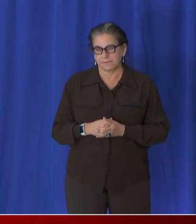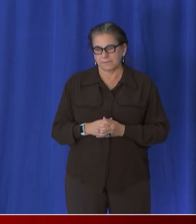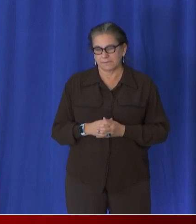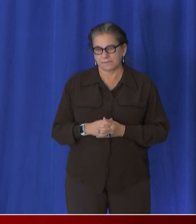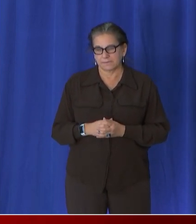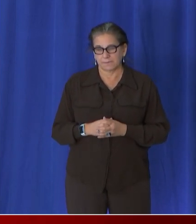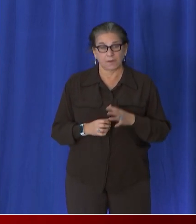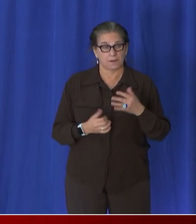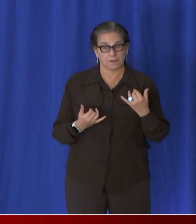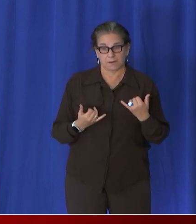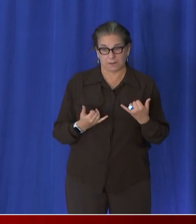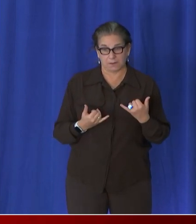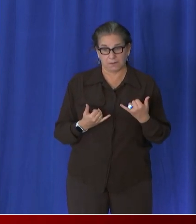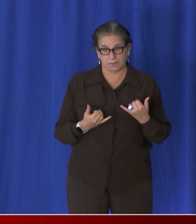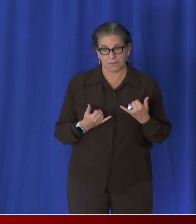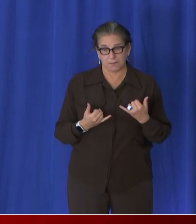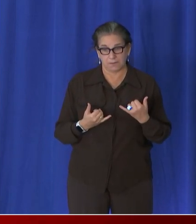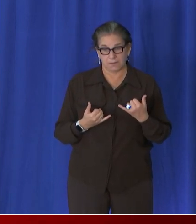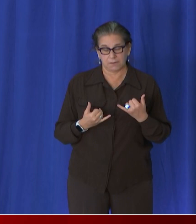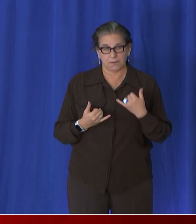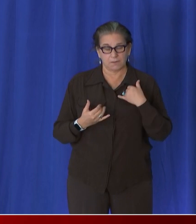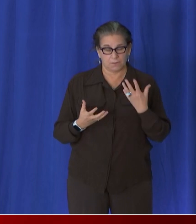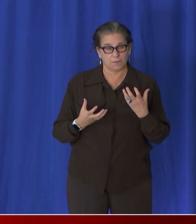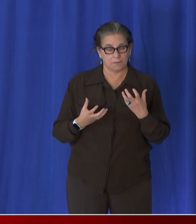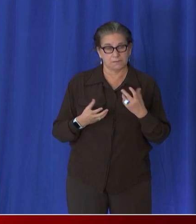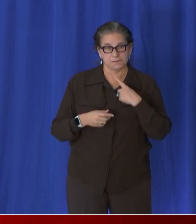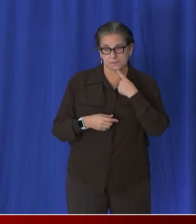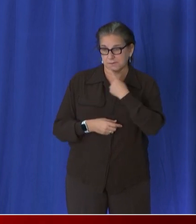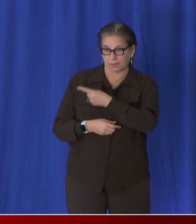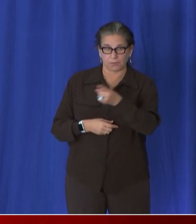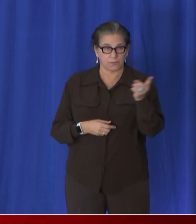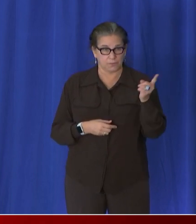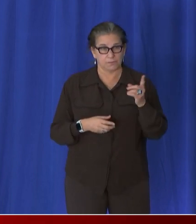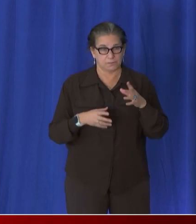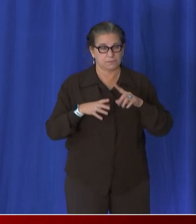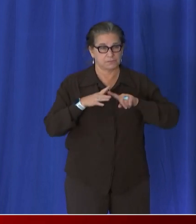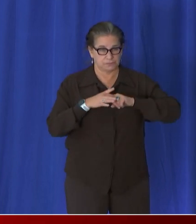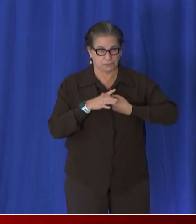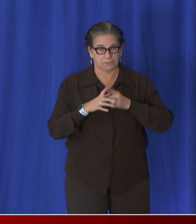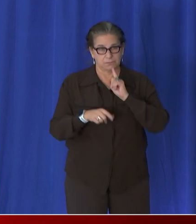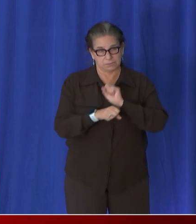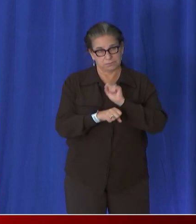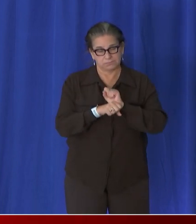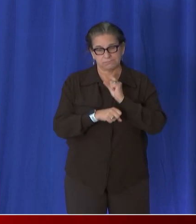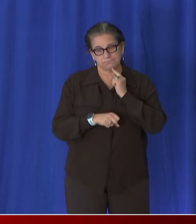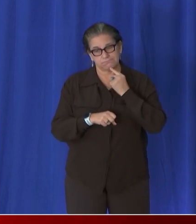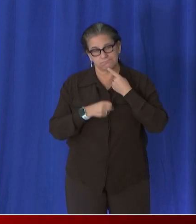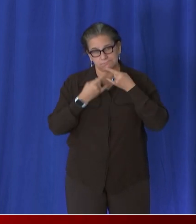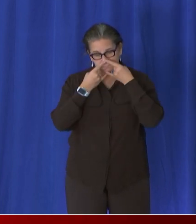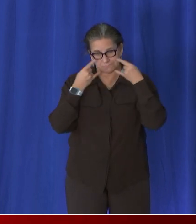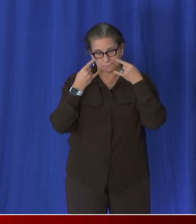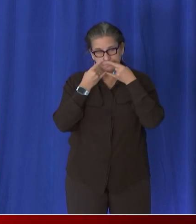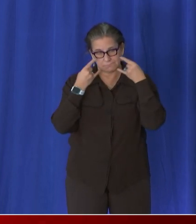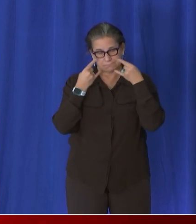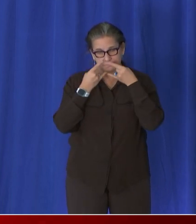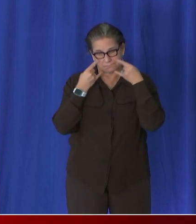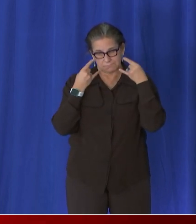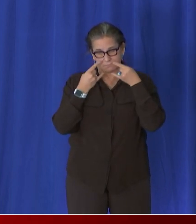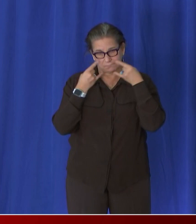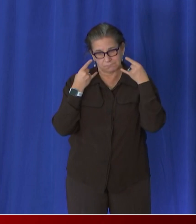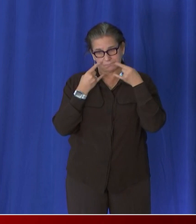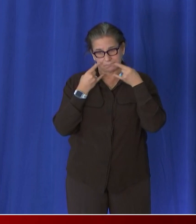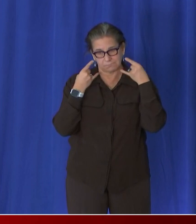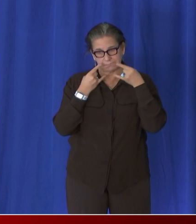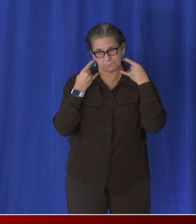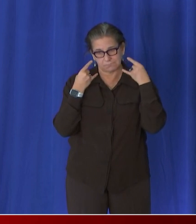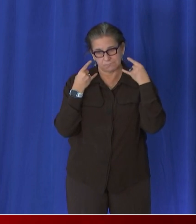limiting their activities, the parties that they're going to in the community, so that we do prevent as much spread, and we prevent you as a resident of